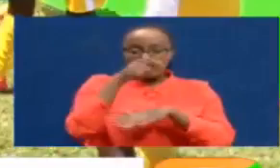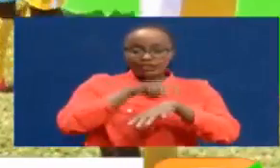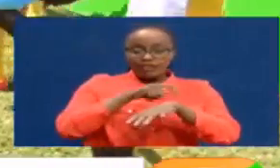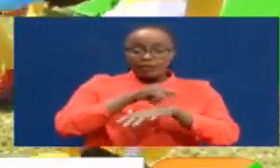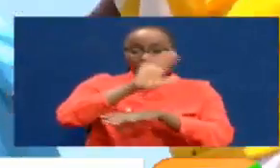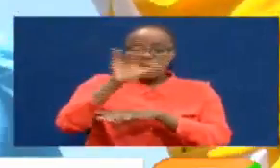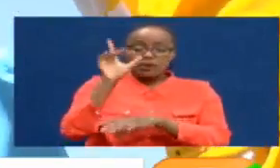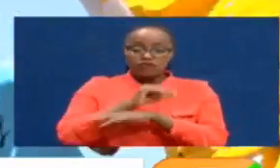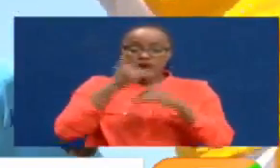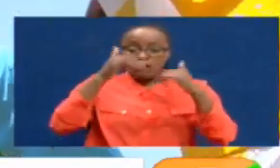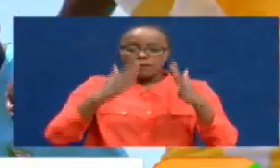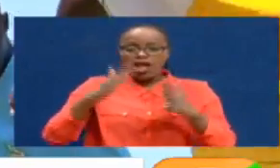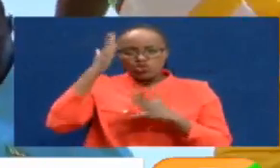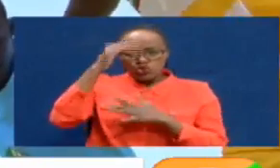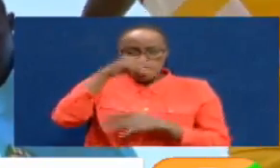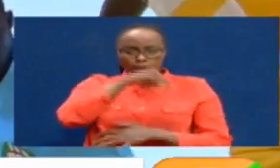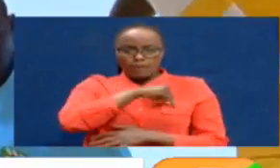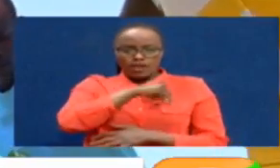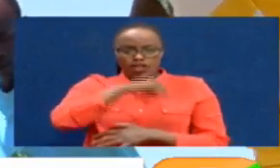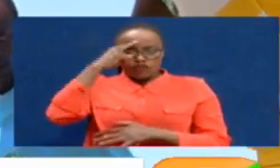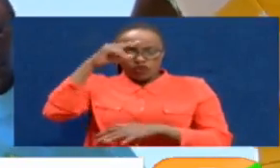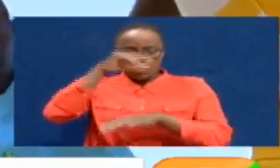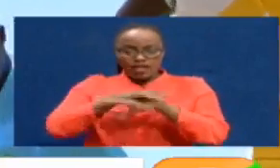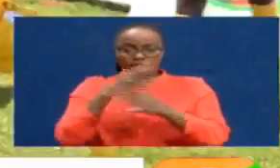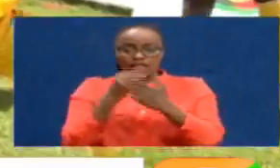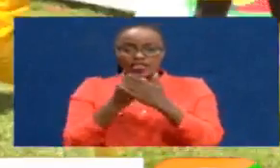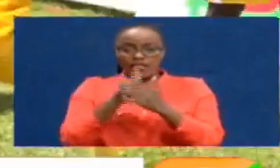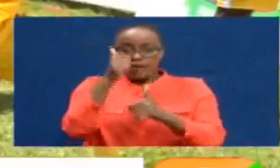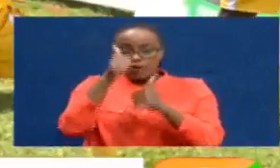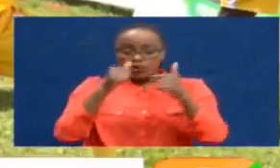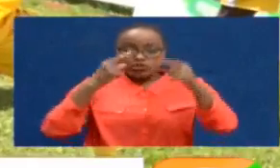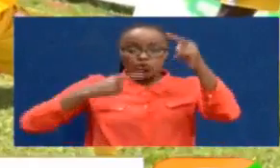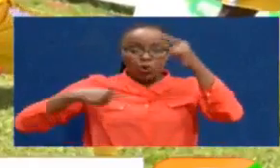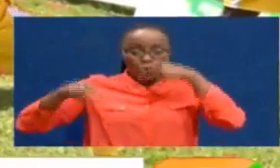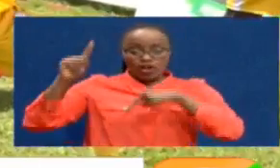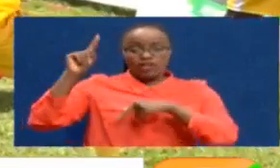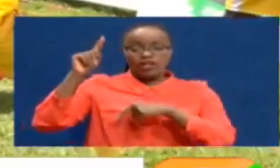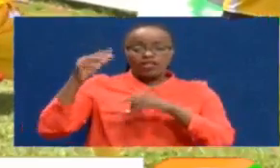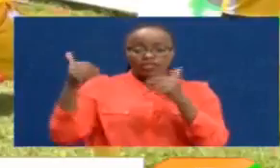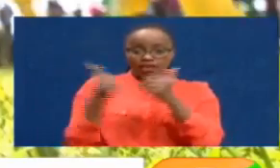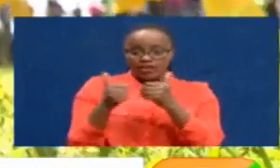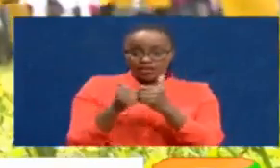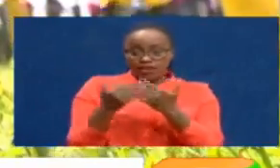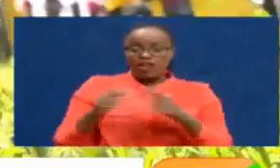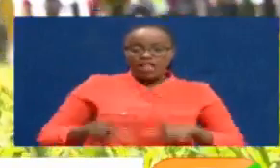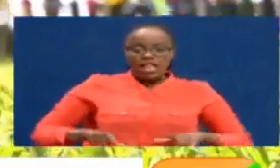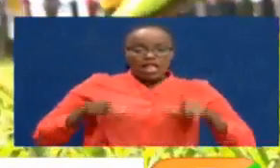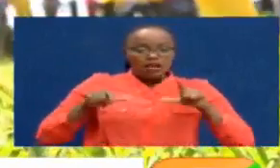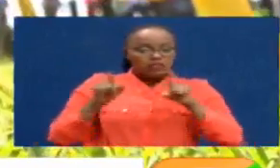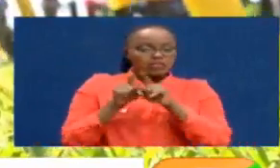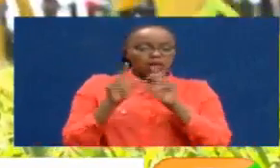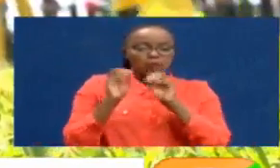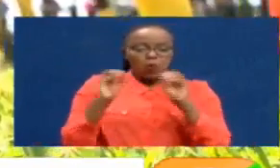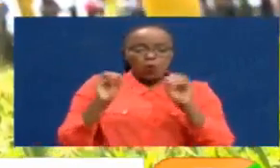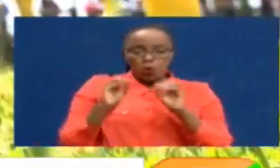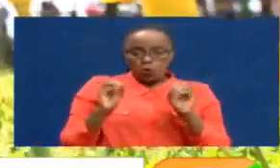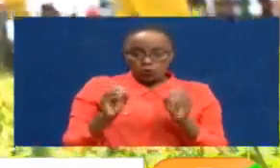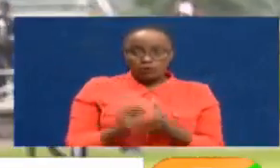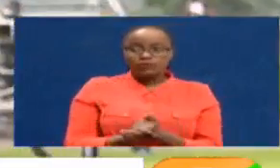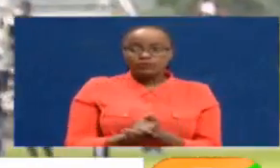is back, as the players know the benefits of earning the money that comes with winning the tournament. Life is not the same for